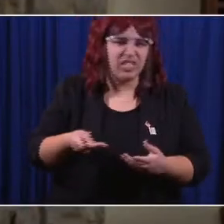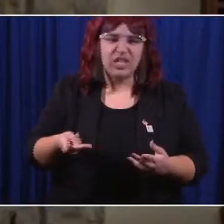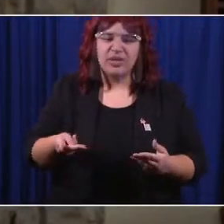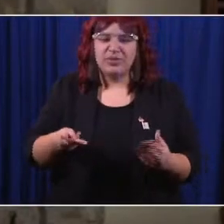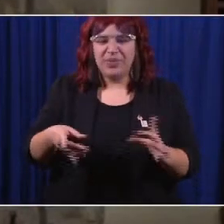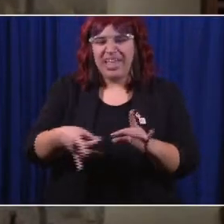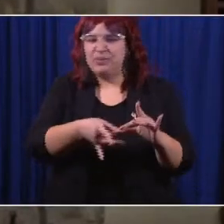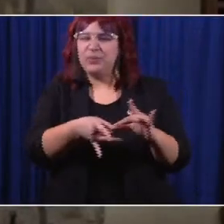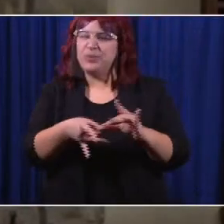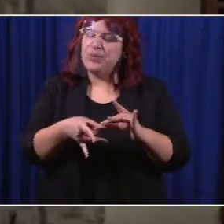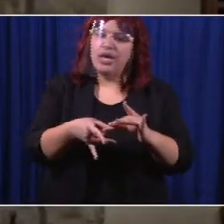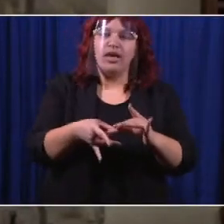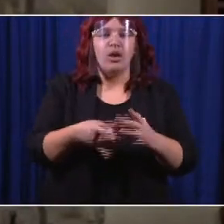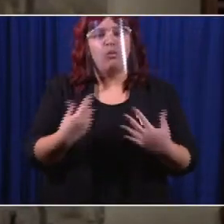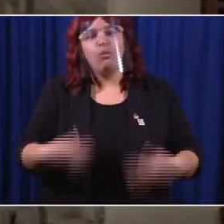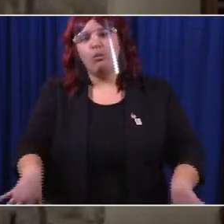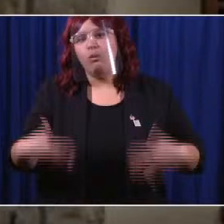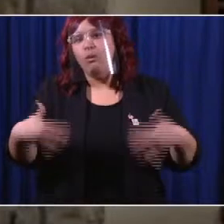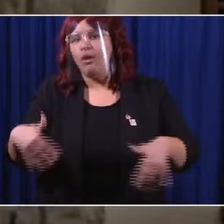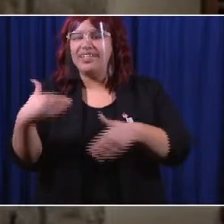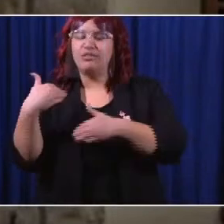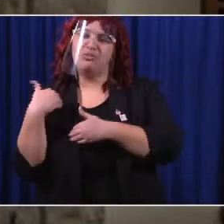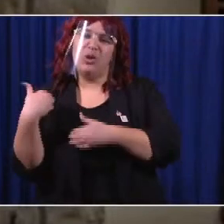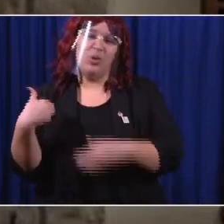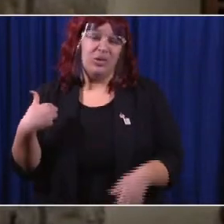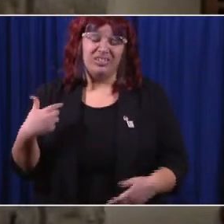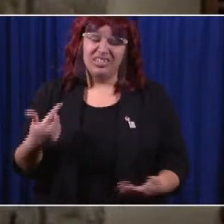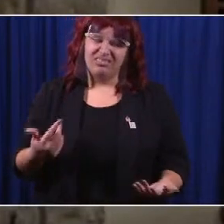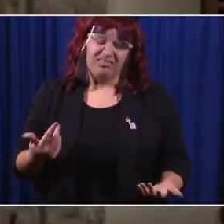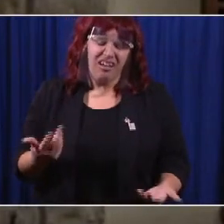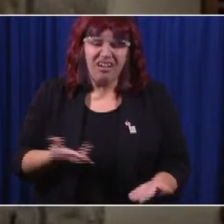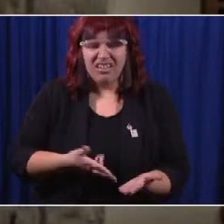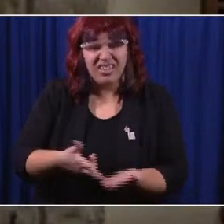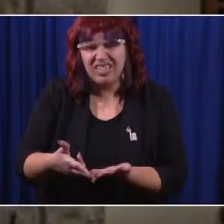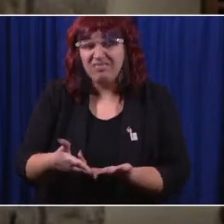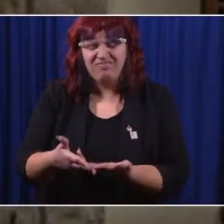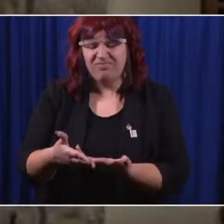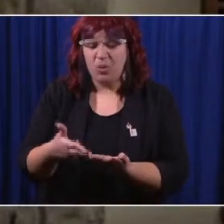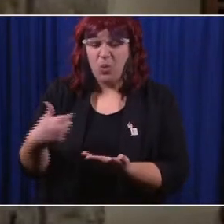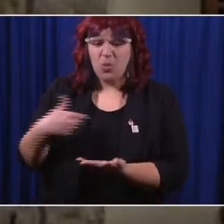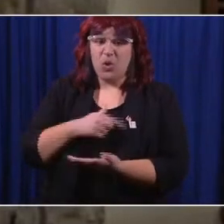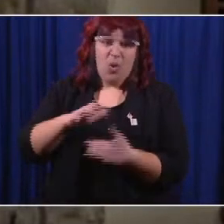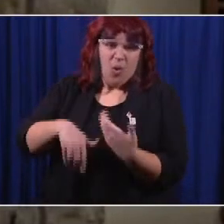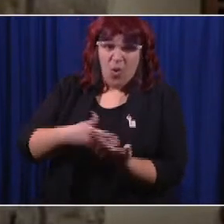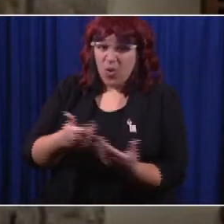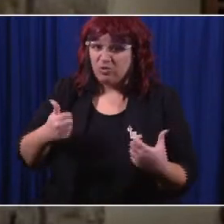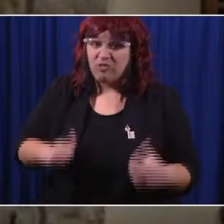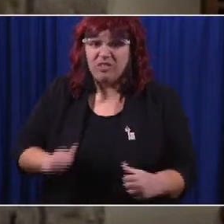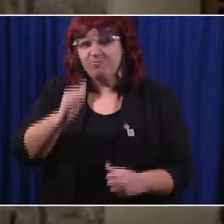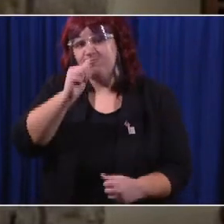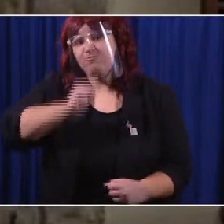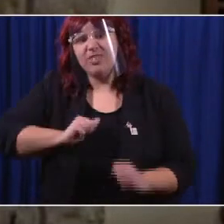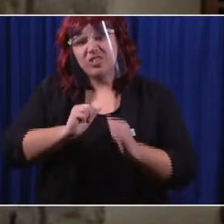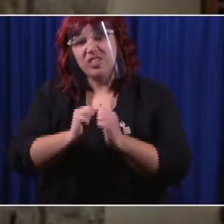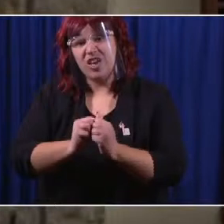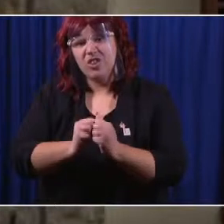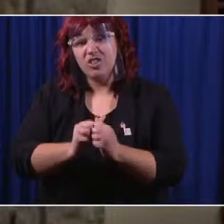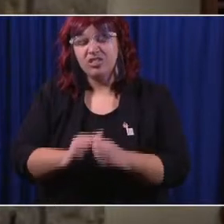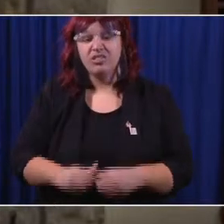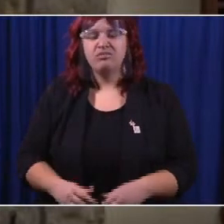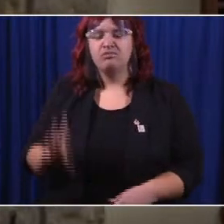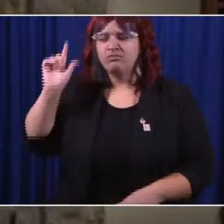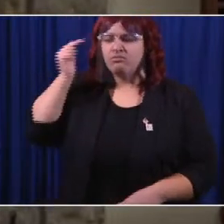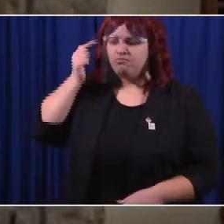Well, thank you. Thank you very much. And I want to thank everybody who's working in our congregate care settings, our nursing homes, our assisted